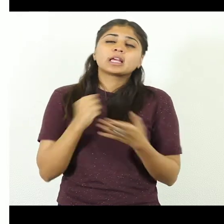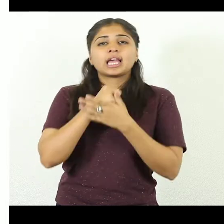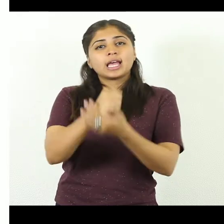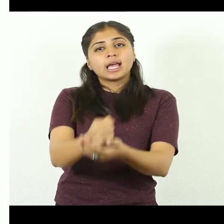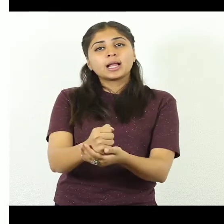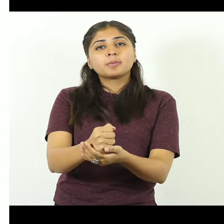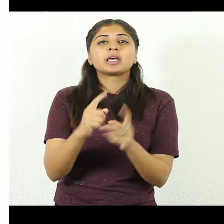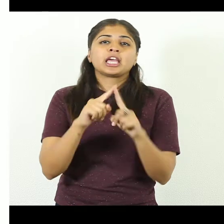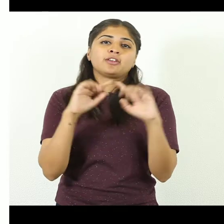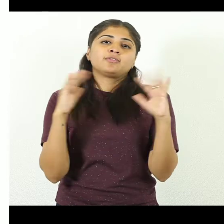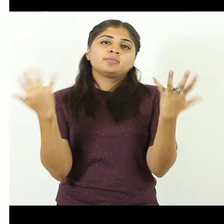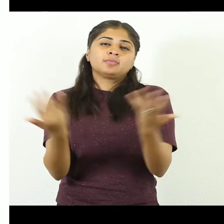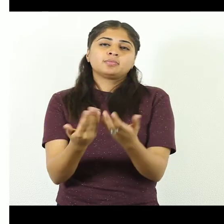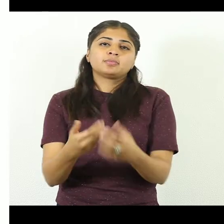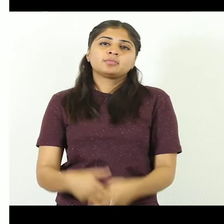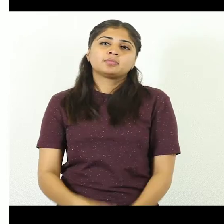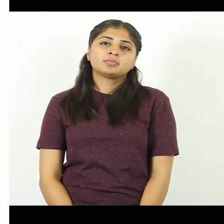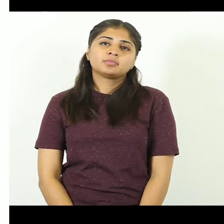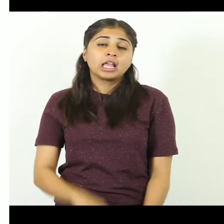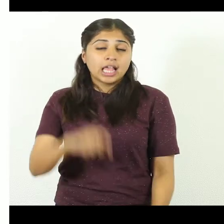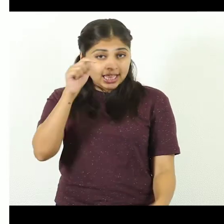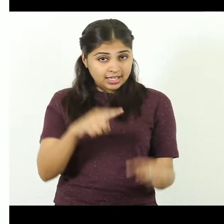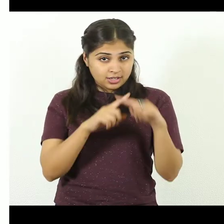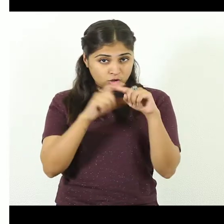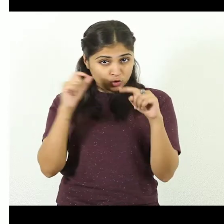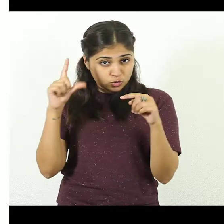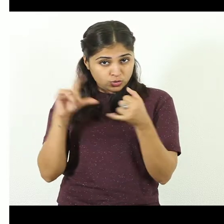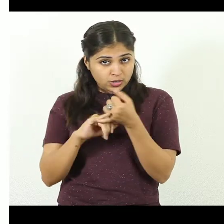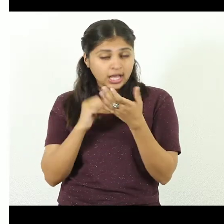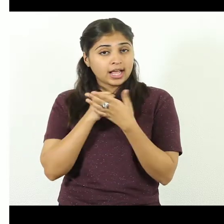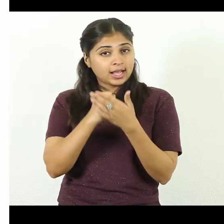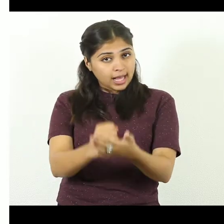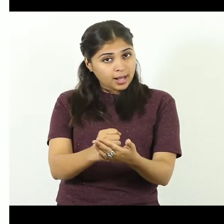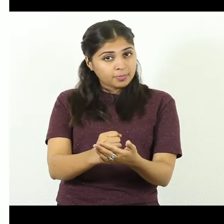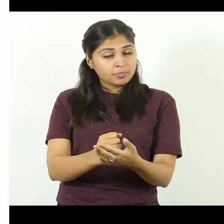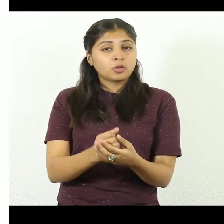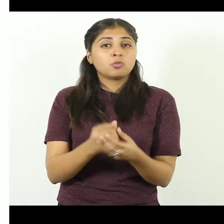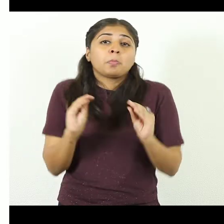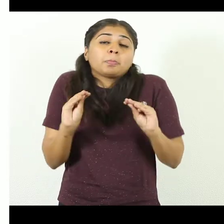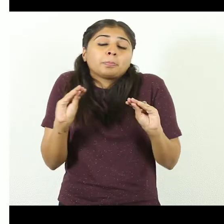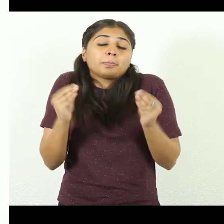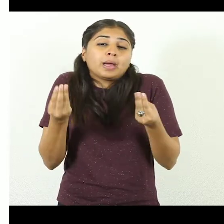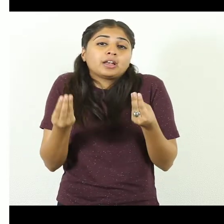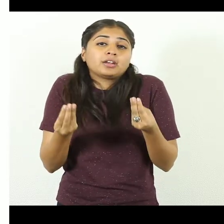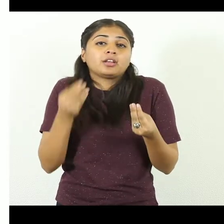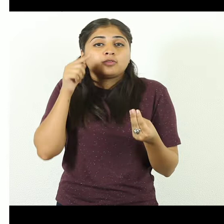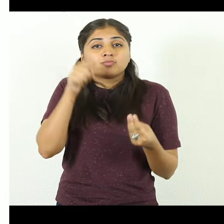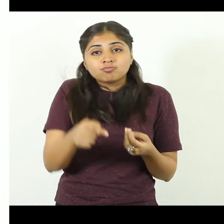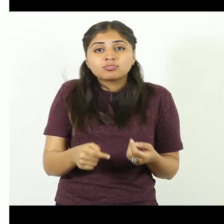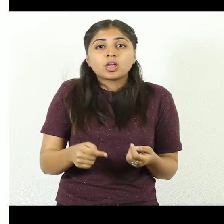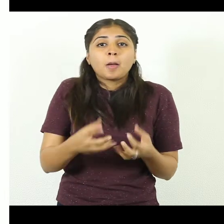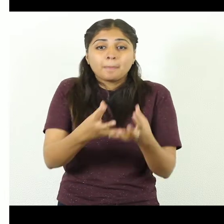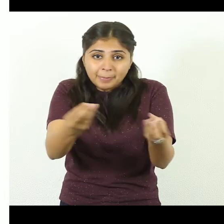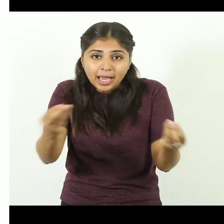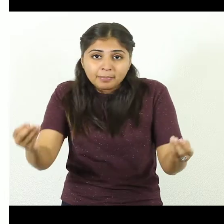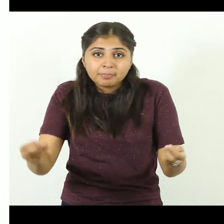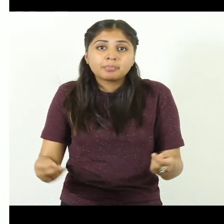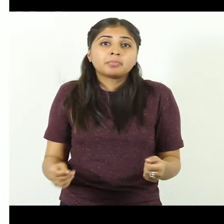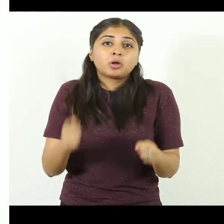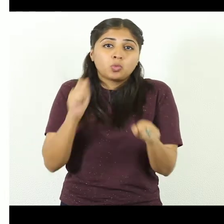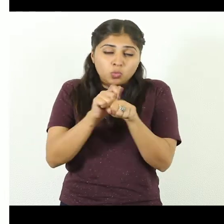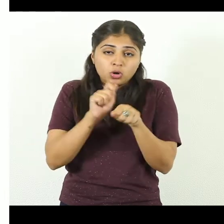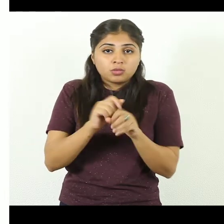tools can help you improve the productivity of your staff, optimize performance of database